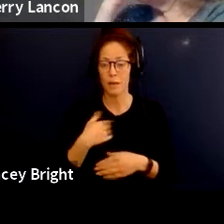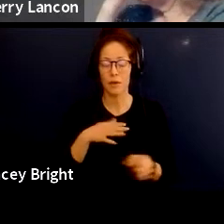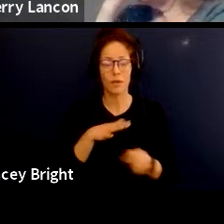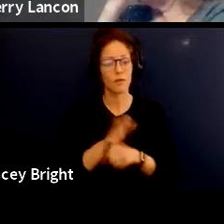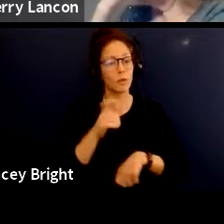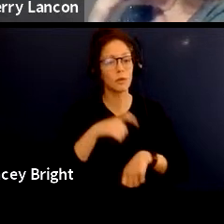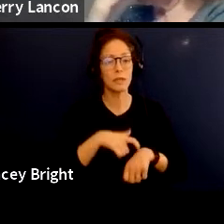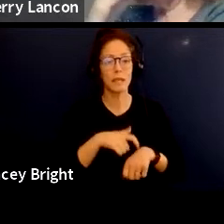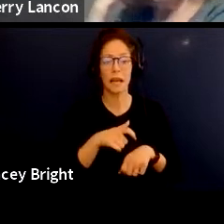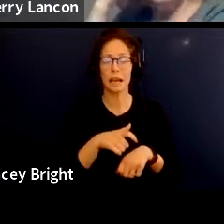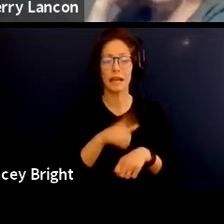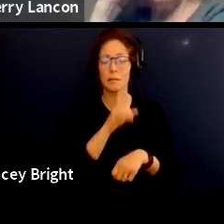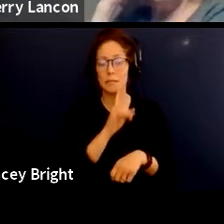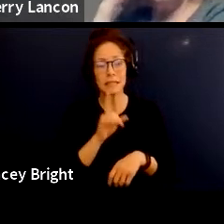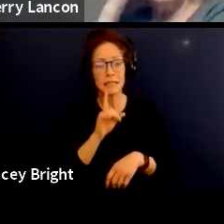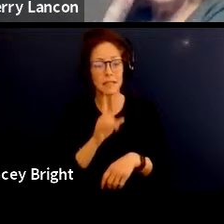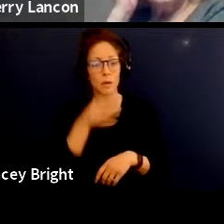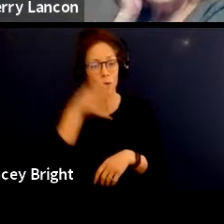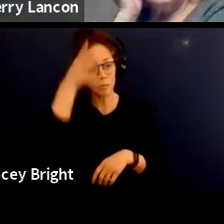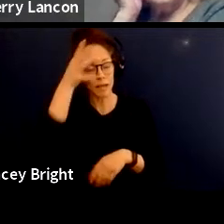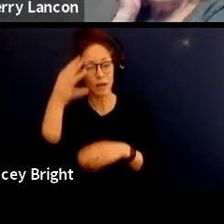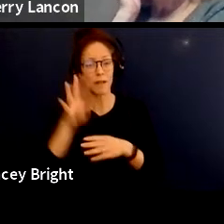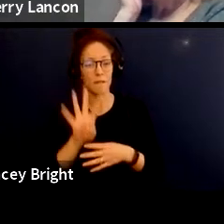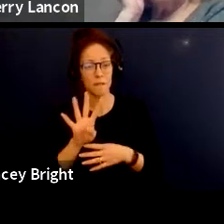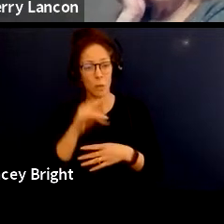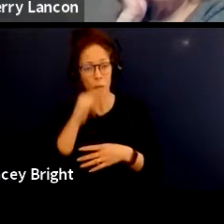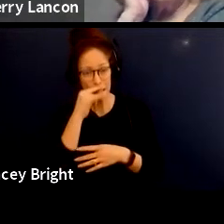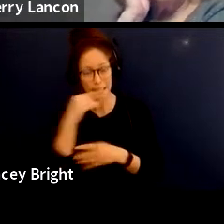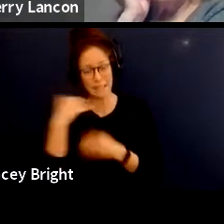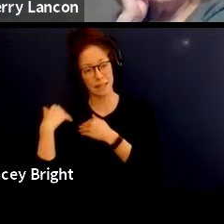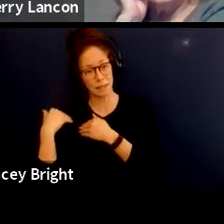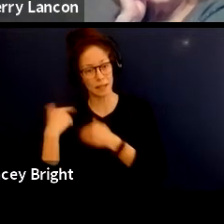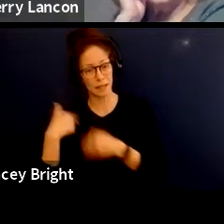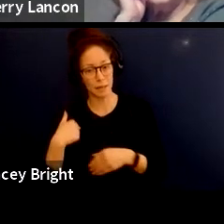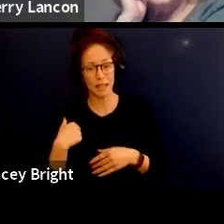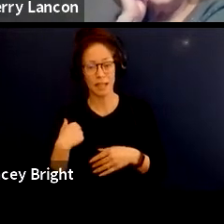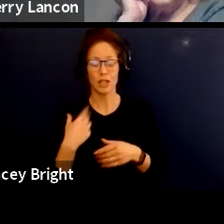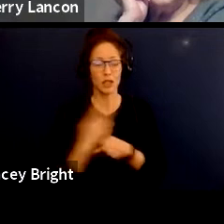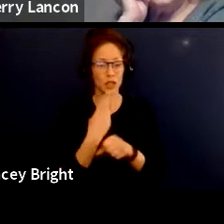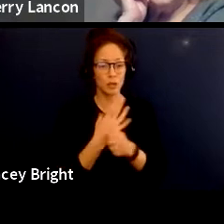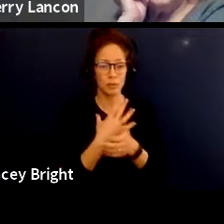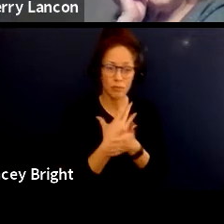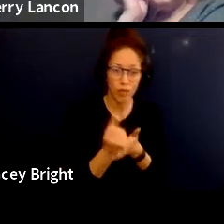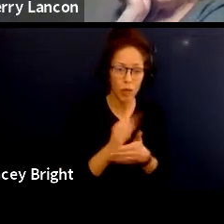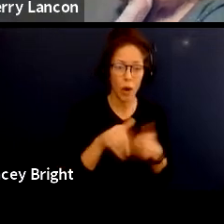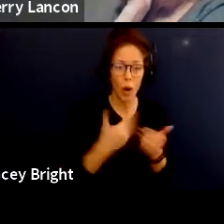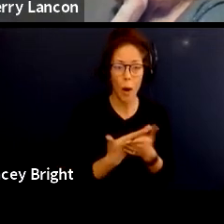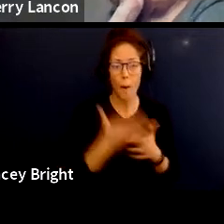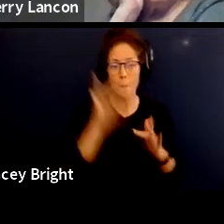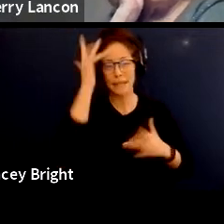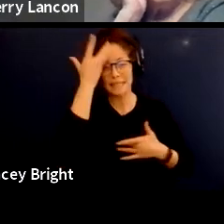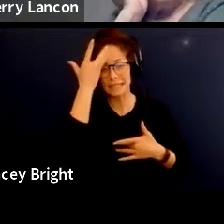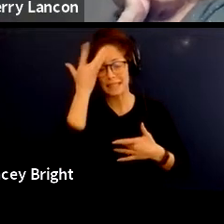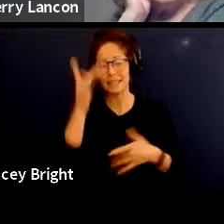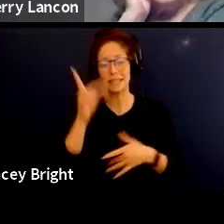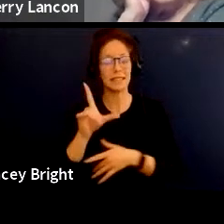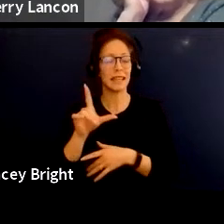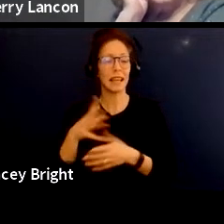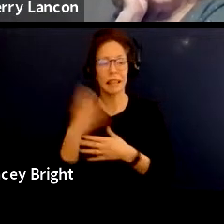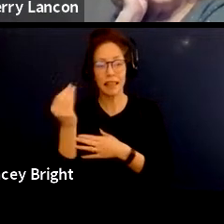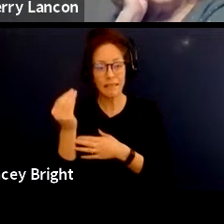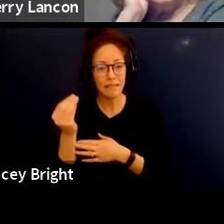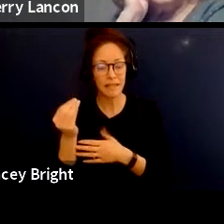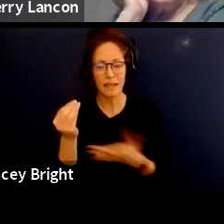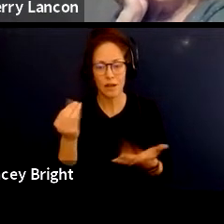with 4 children of my own that depend on me. The stress of saving up my sick leave to use in case of quarantine is taking its toll. And all of